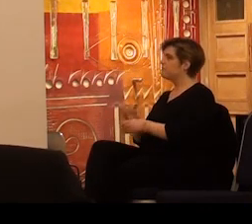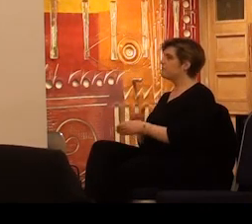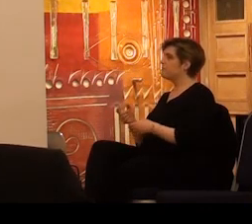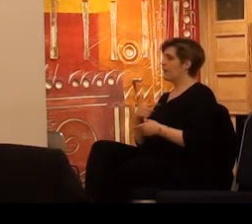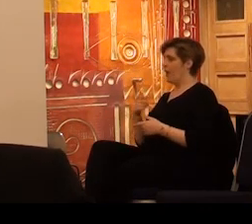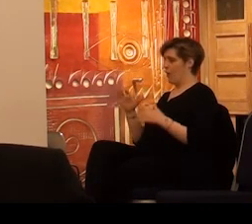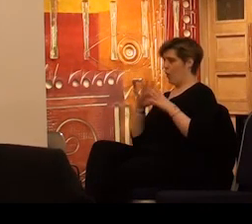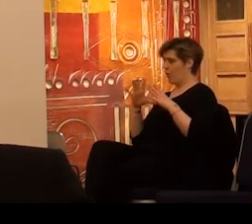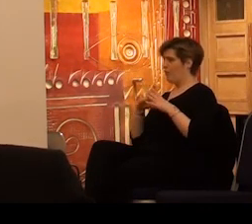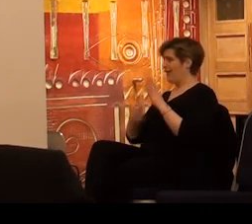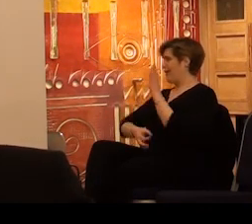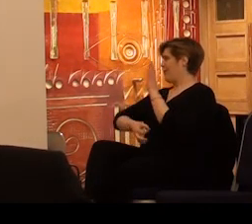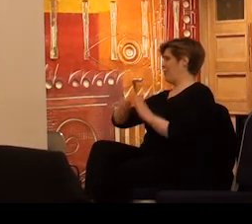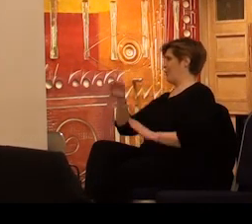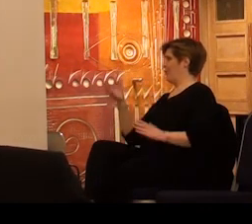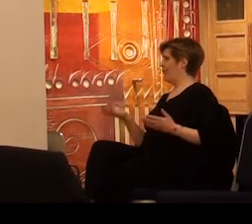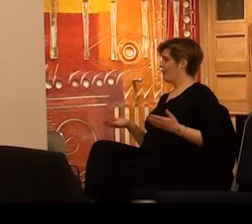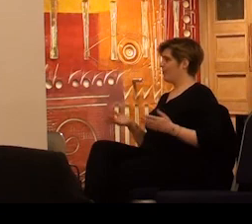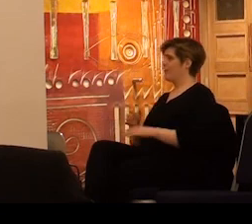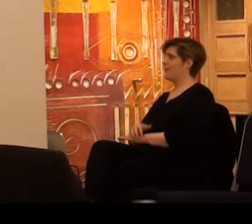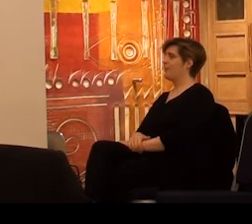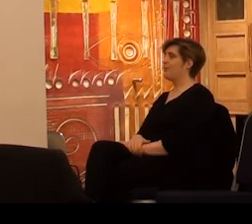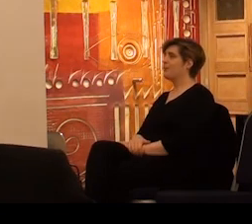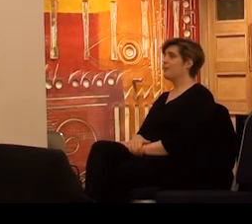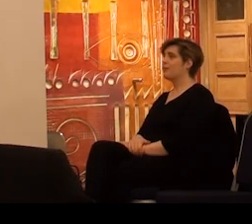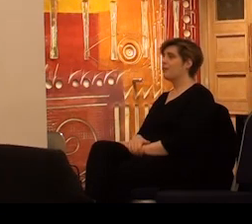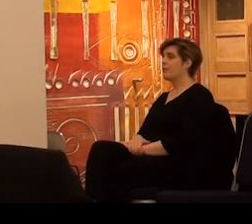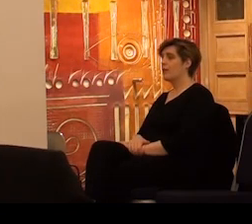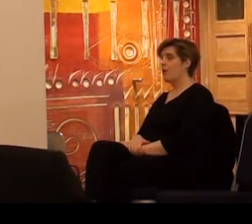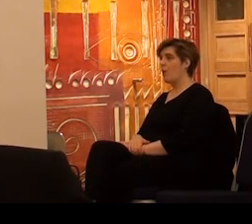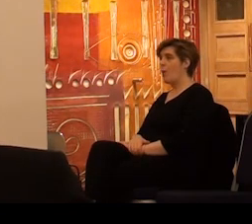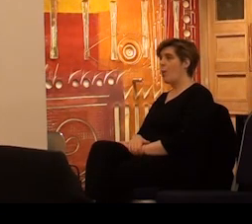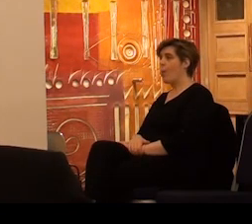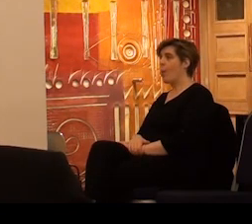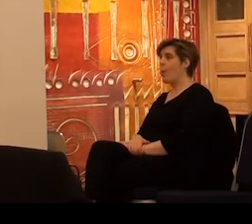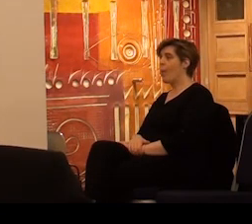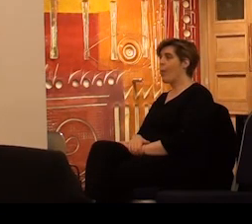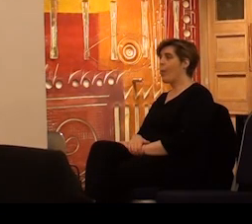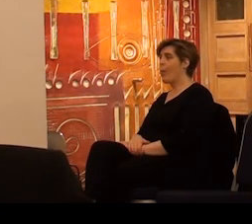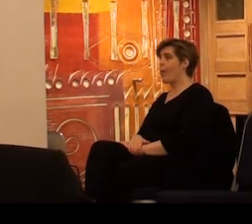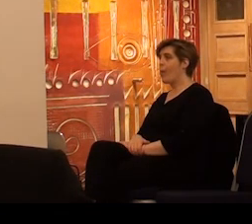the 4-year ESRC study we did with Neil Humphrey and Wendy Symes